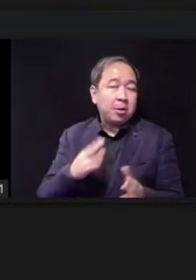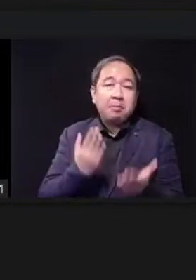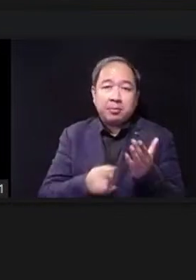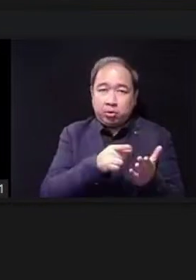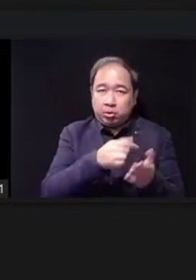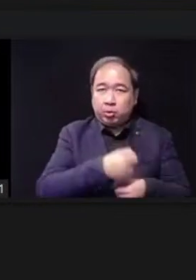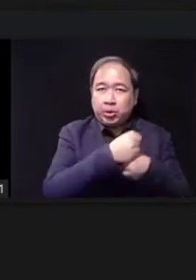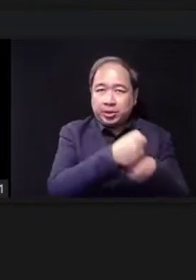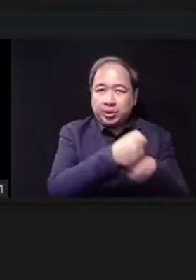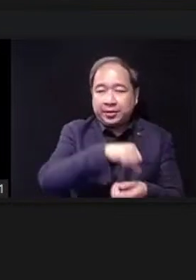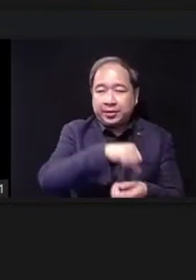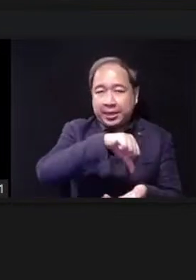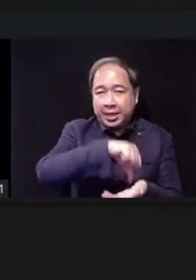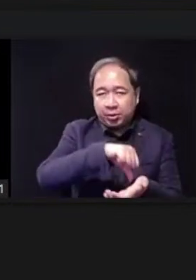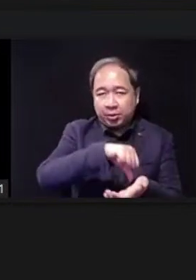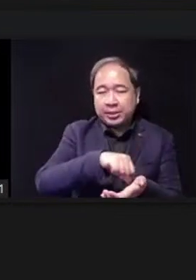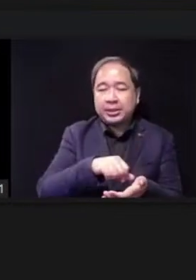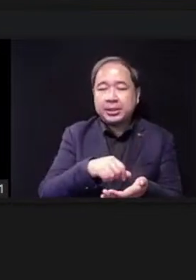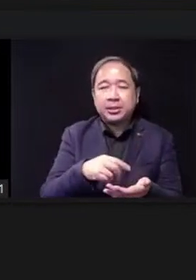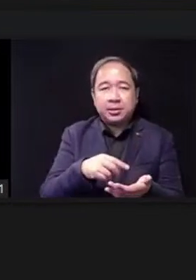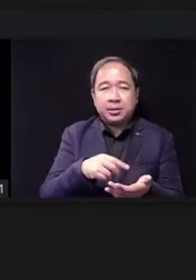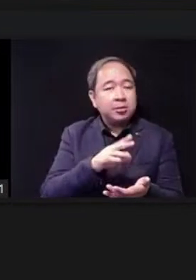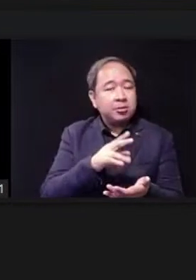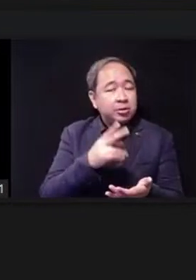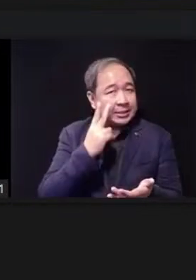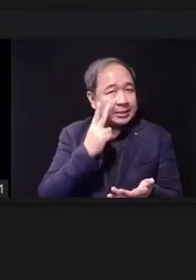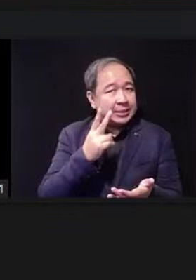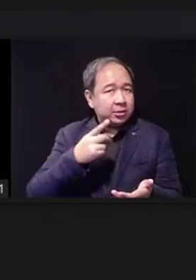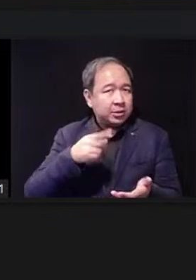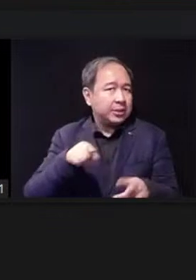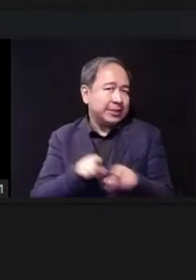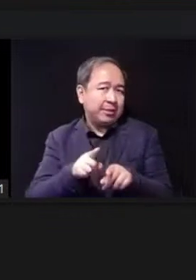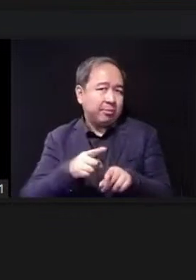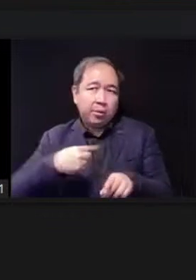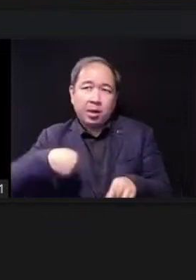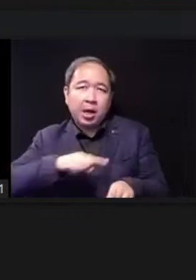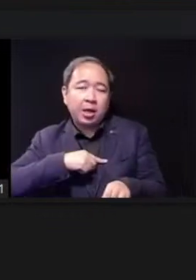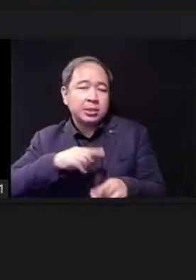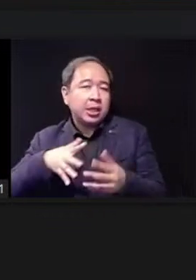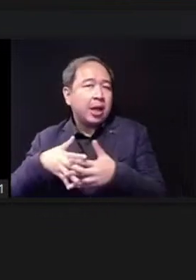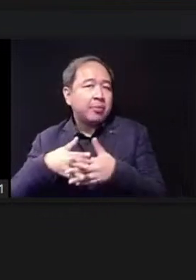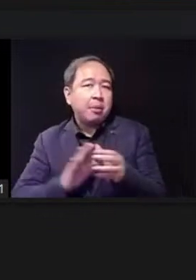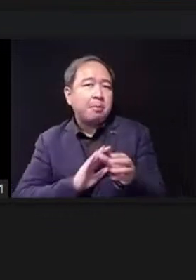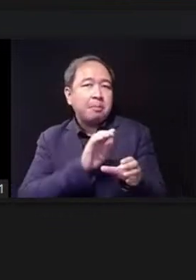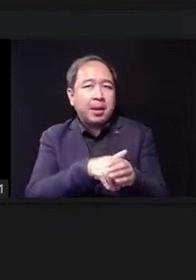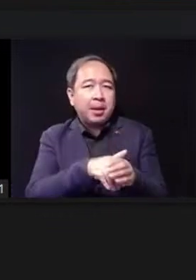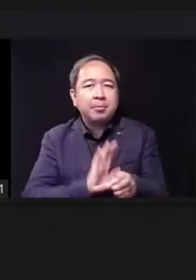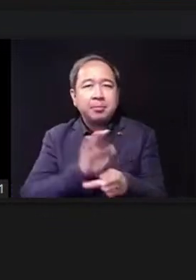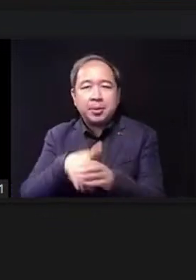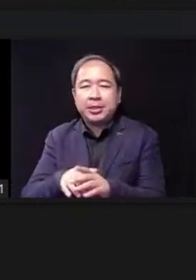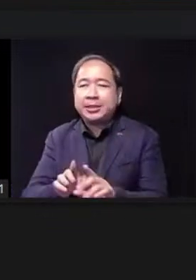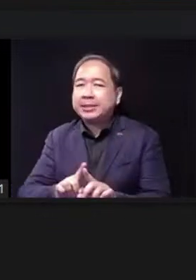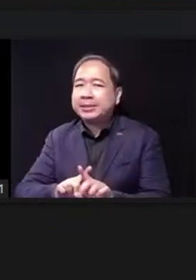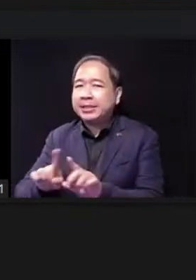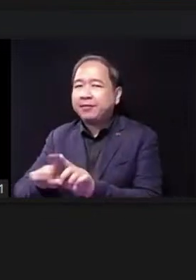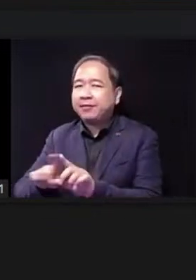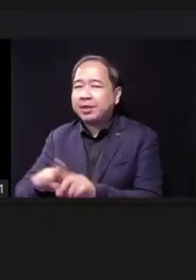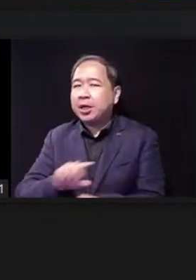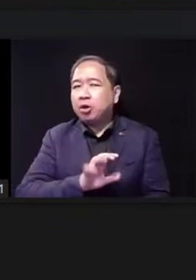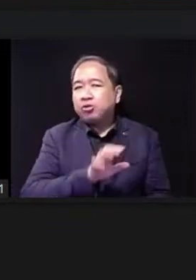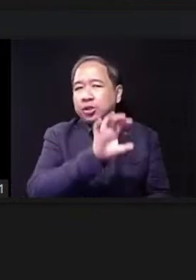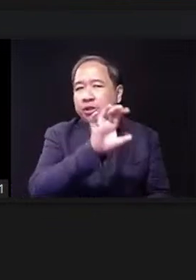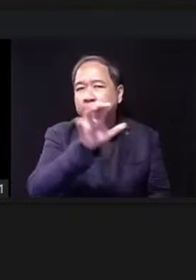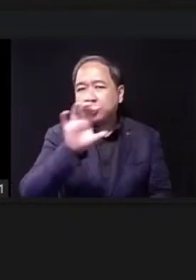Iran, similarly, you know, we are a member of several regions, but of course, the regions we are not a member of, we don't necessarily